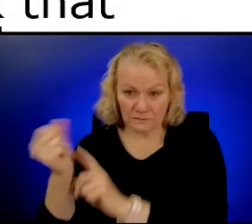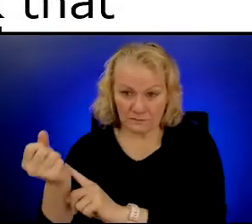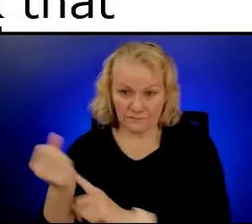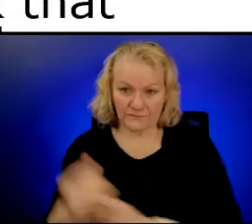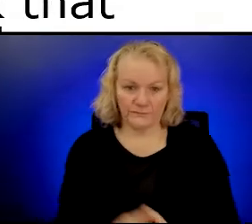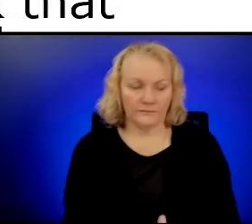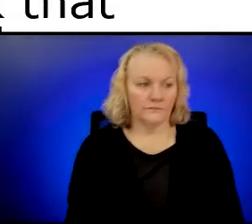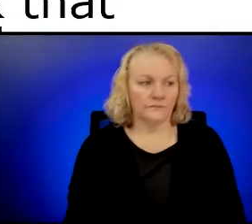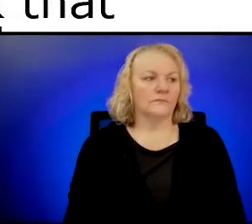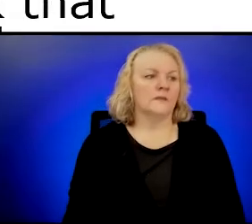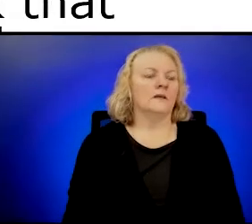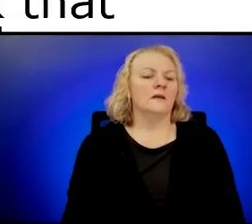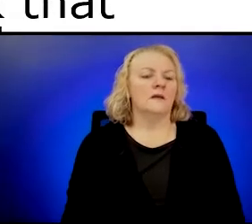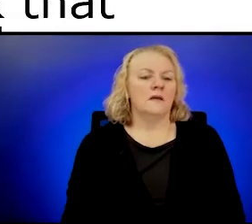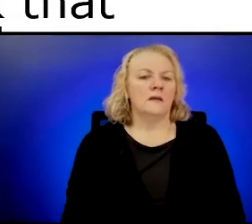So